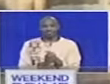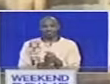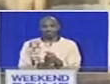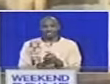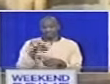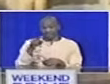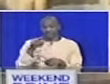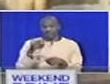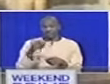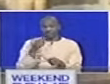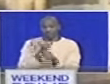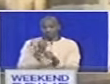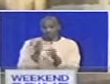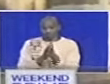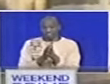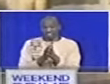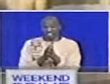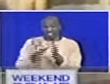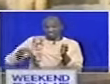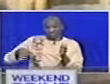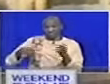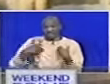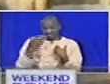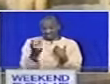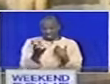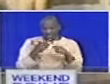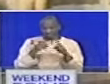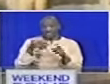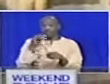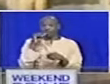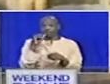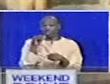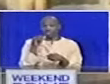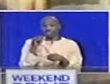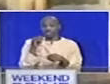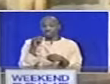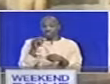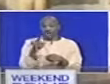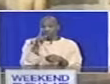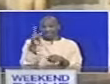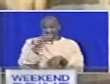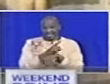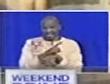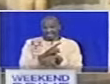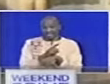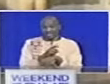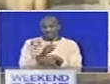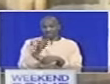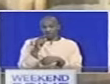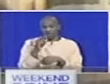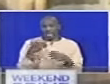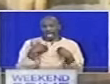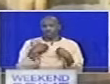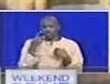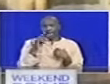cattle alongside with the sheep, but you find that one day we had